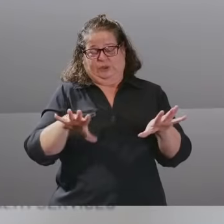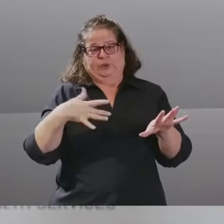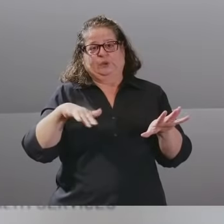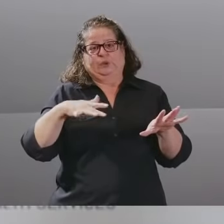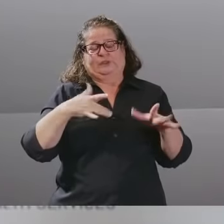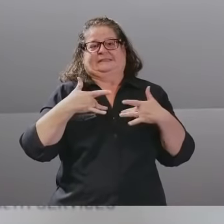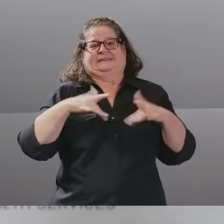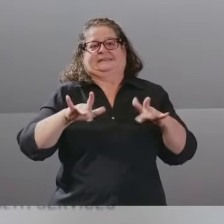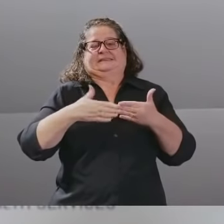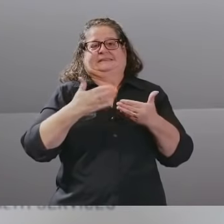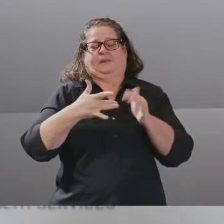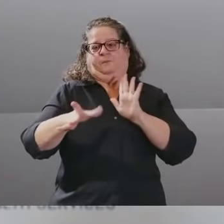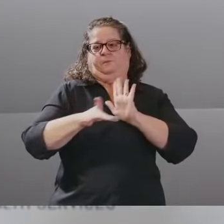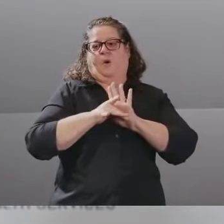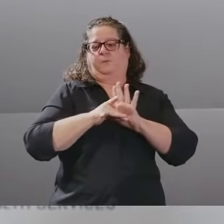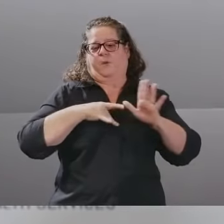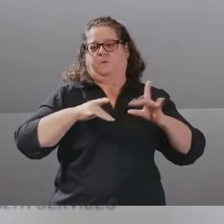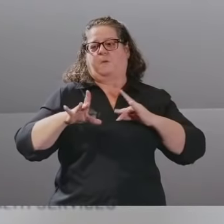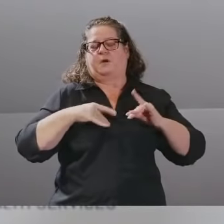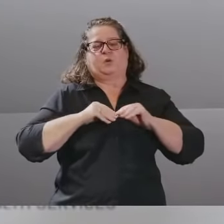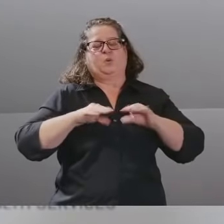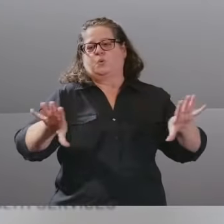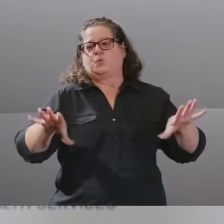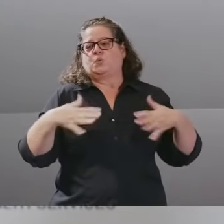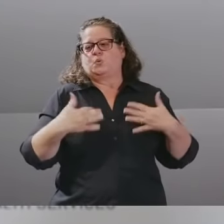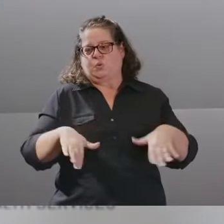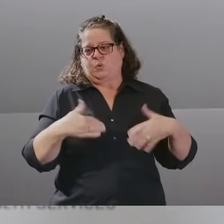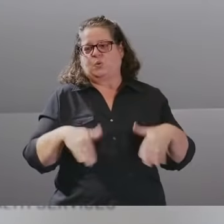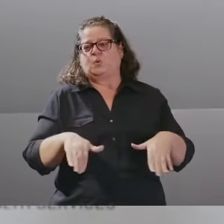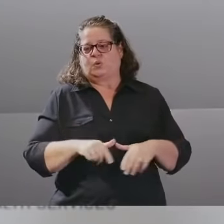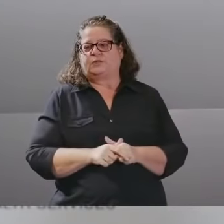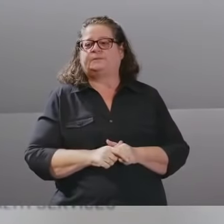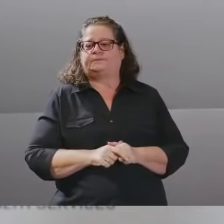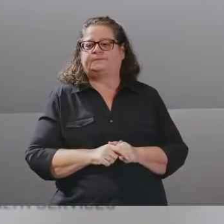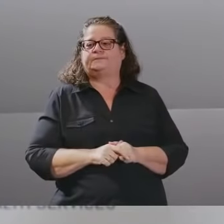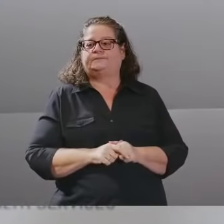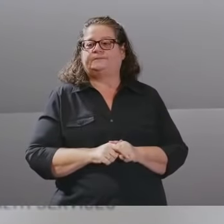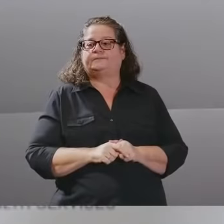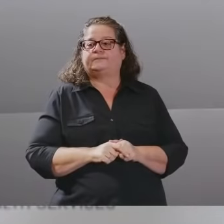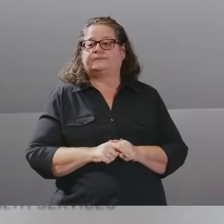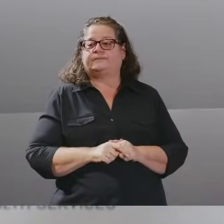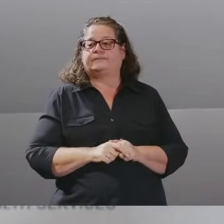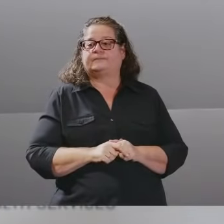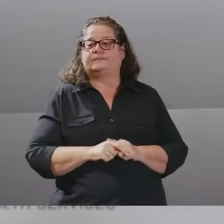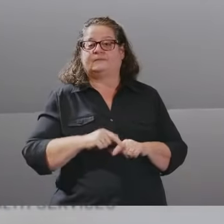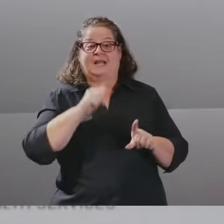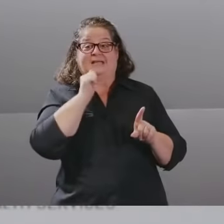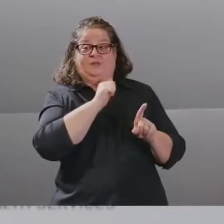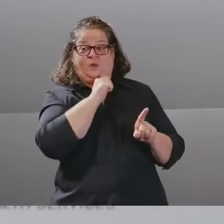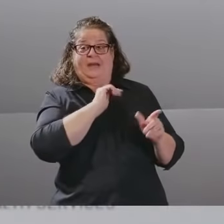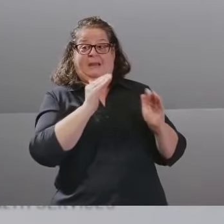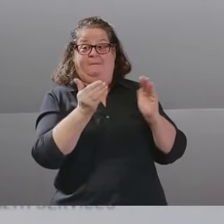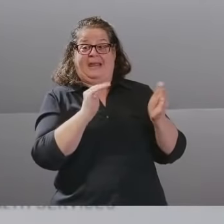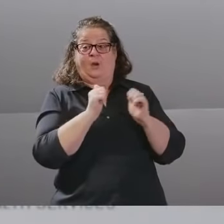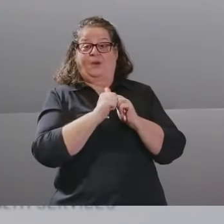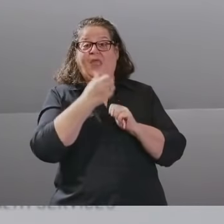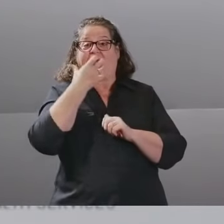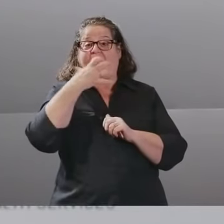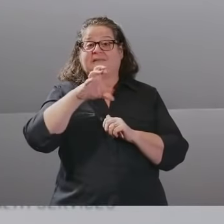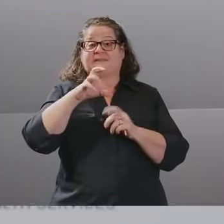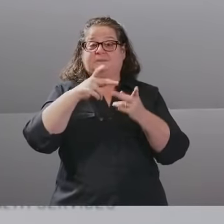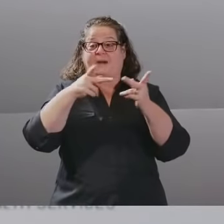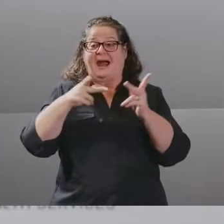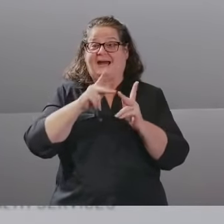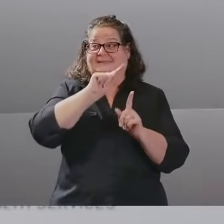where Arizona is in comparison to what would be called the hotspot states, we're in a much different situation